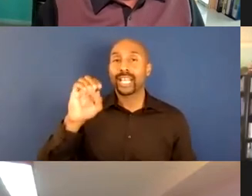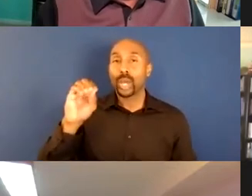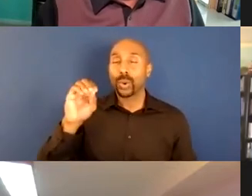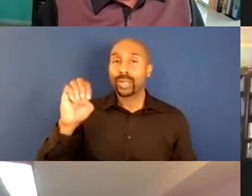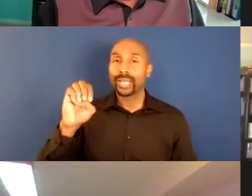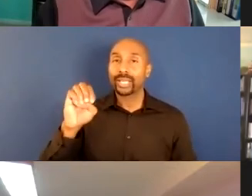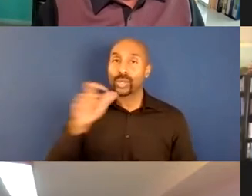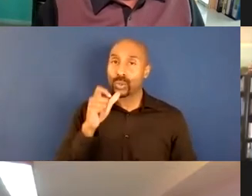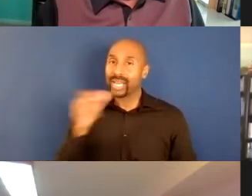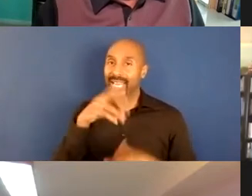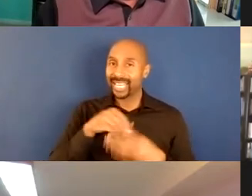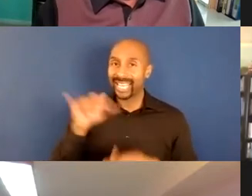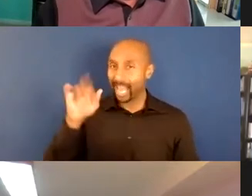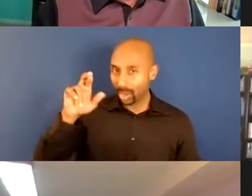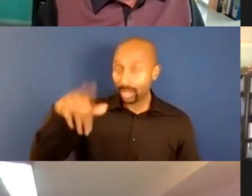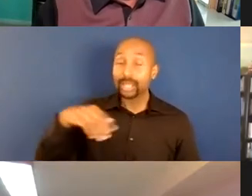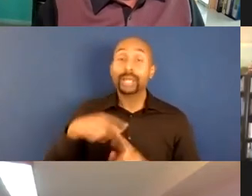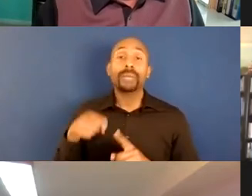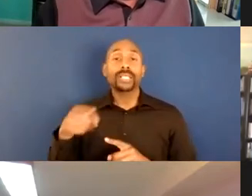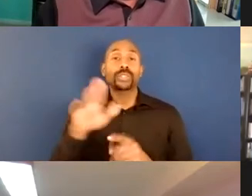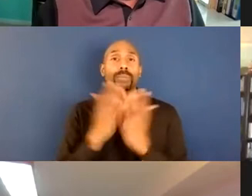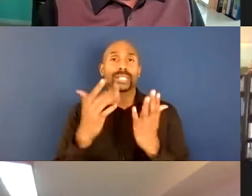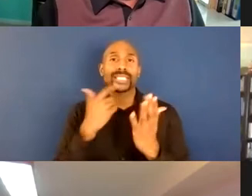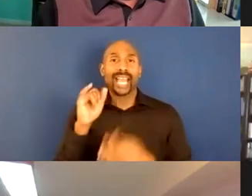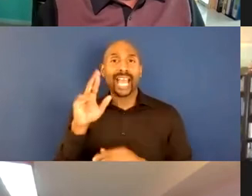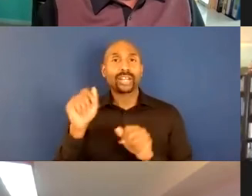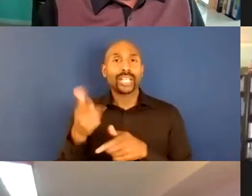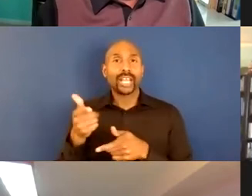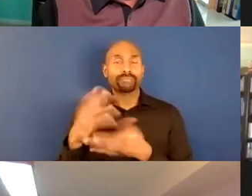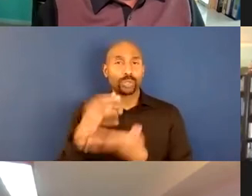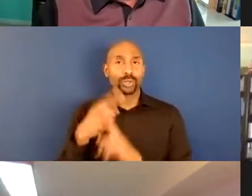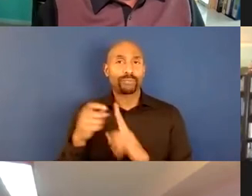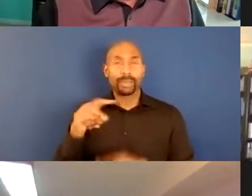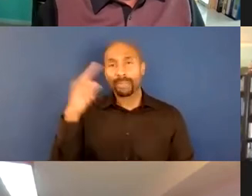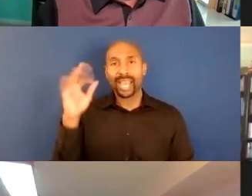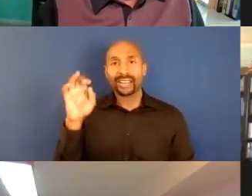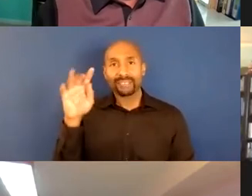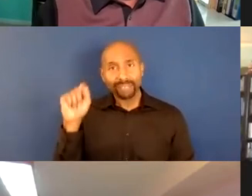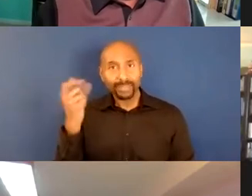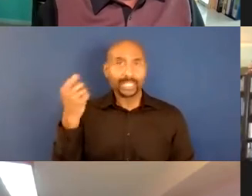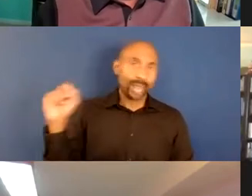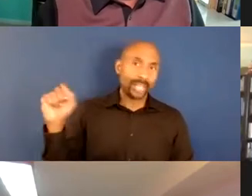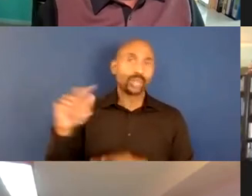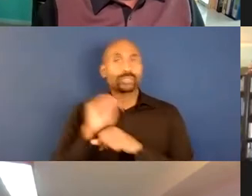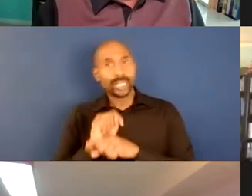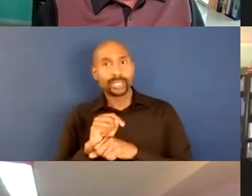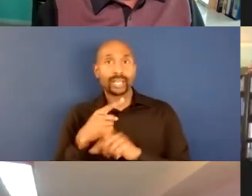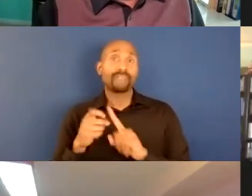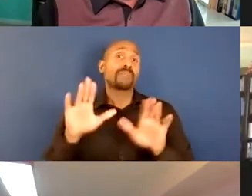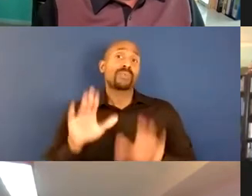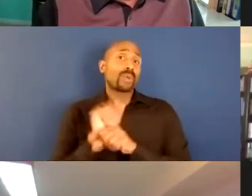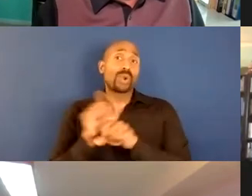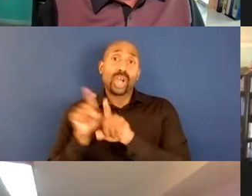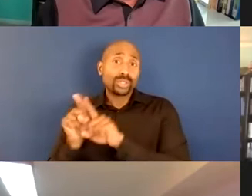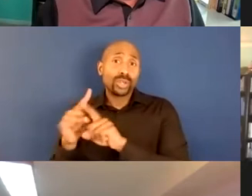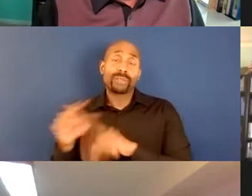book, or even just now, that IR can learn from Black feminist radical thought traditions and some of the great work that's happening in geography and sociology and anthropology.